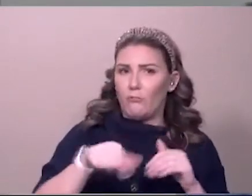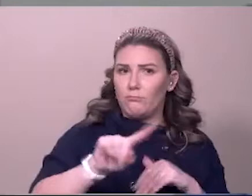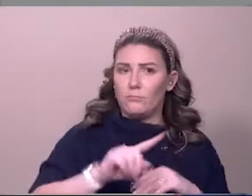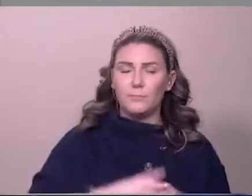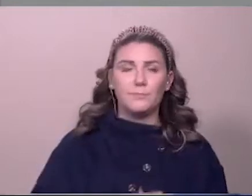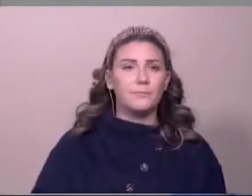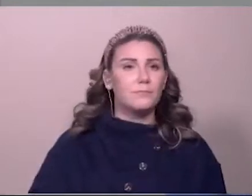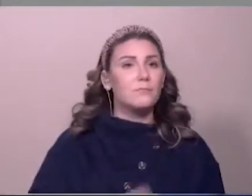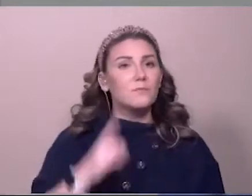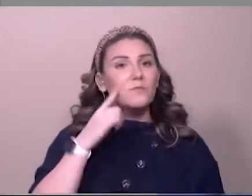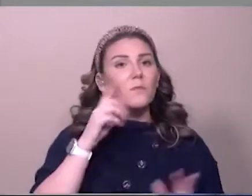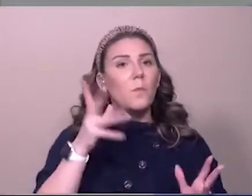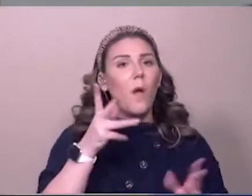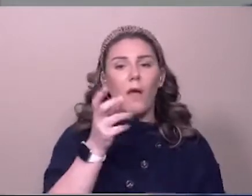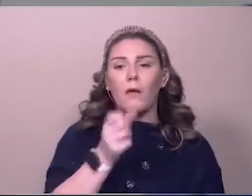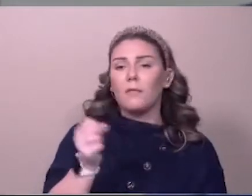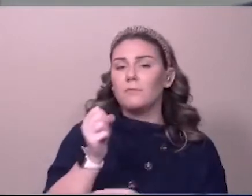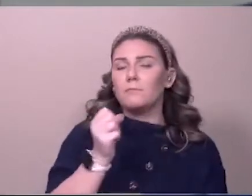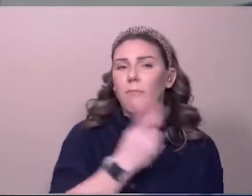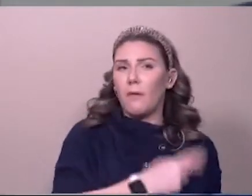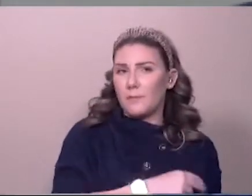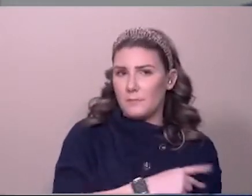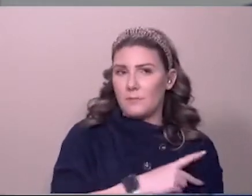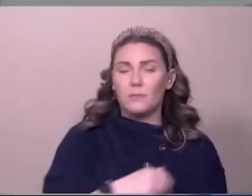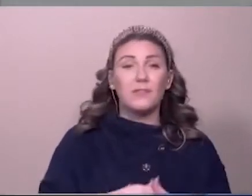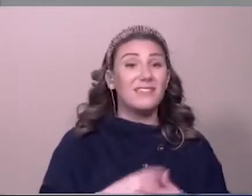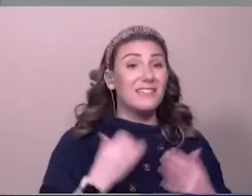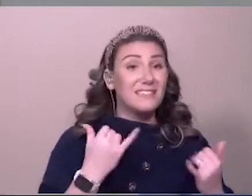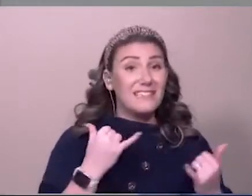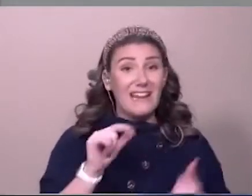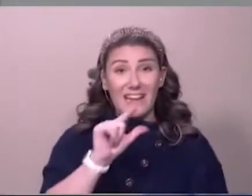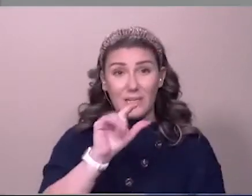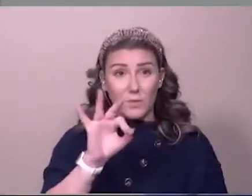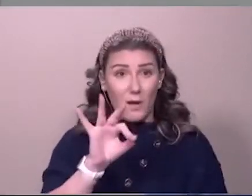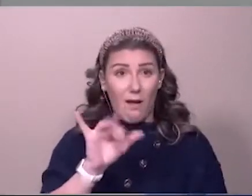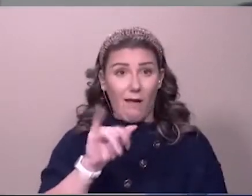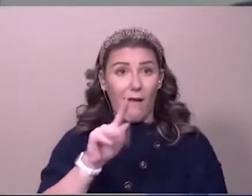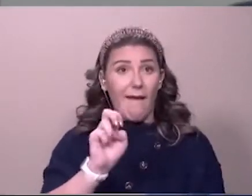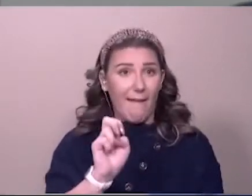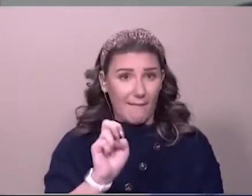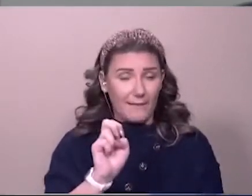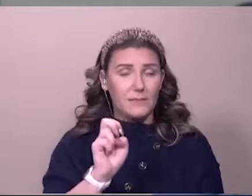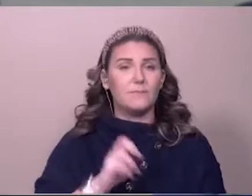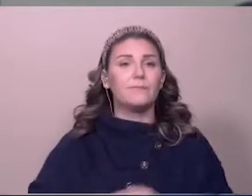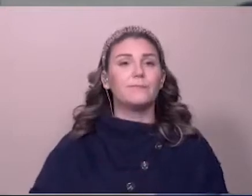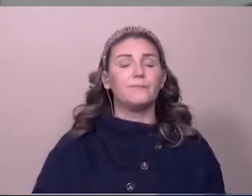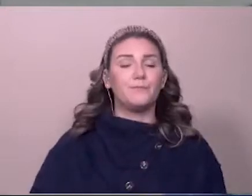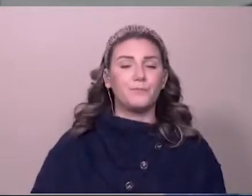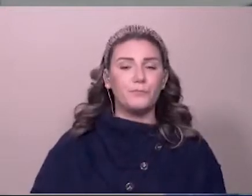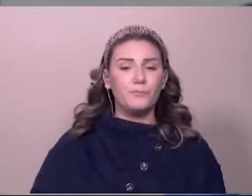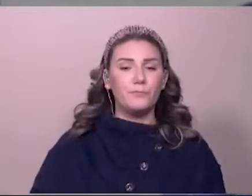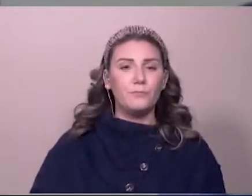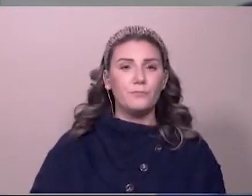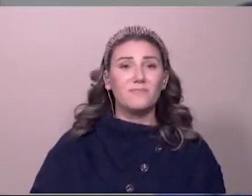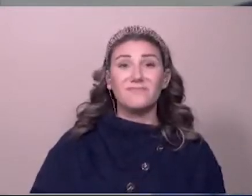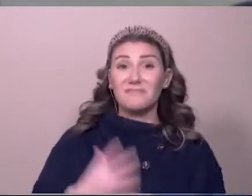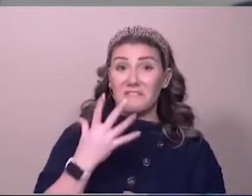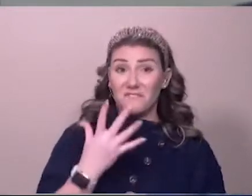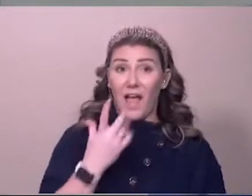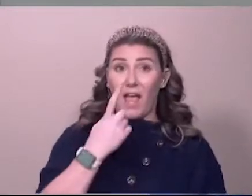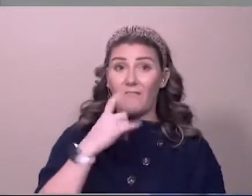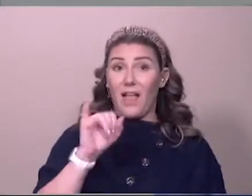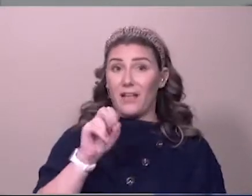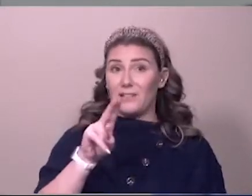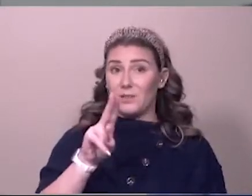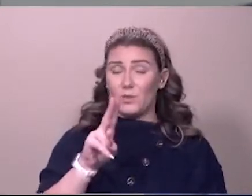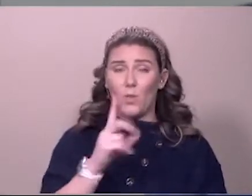for hospitalization. So we have today 29 active patients, and 5 of them are in the ICU, 1